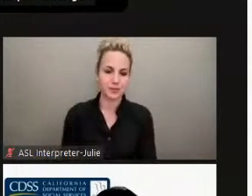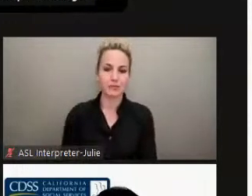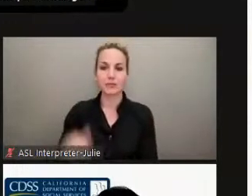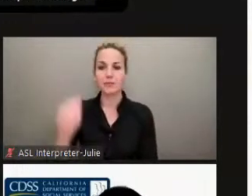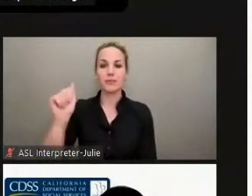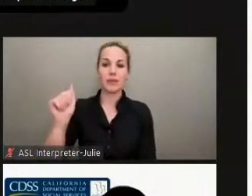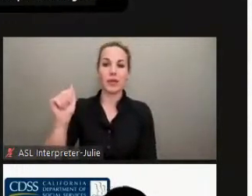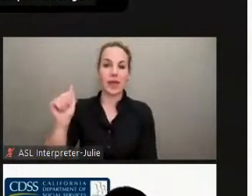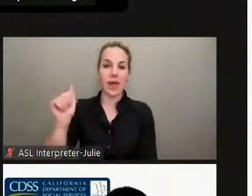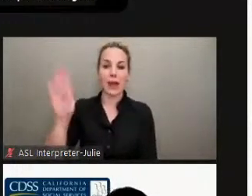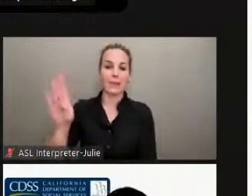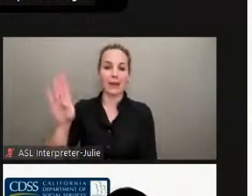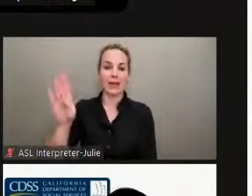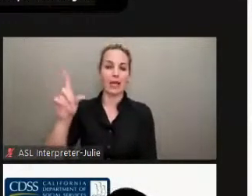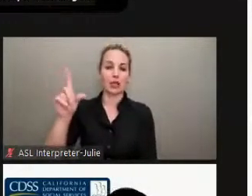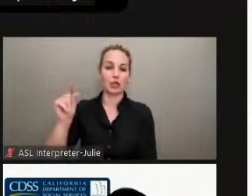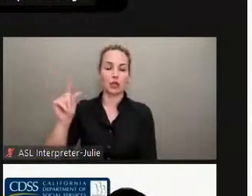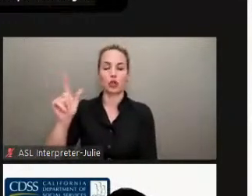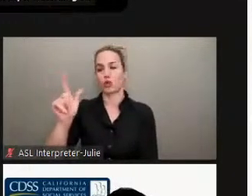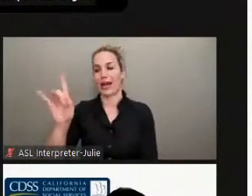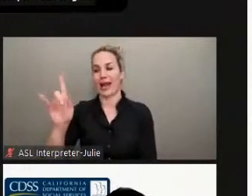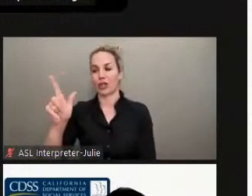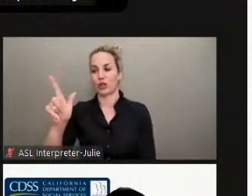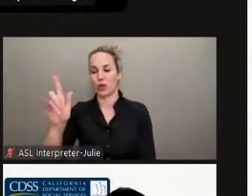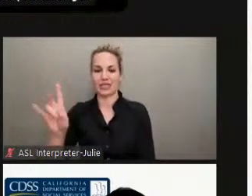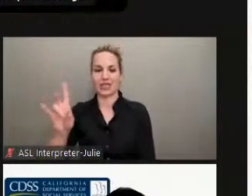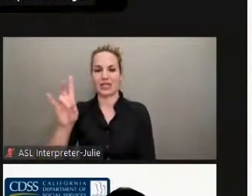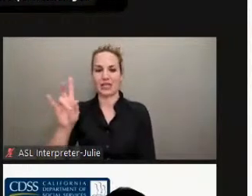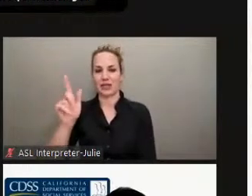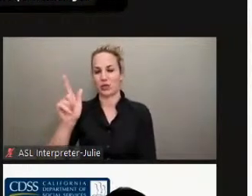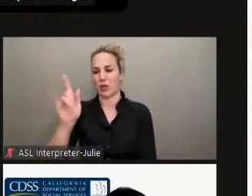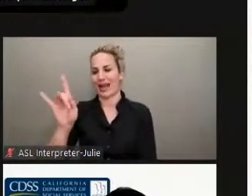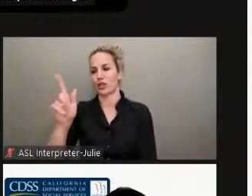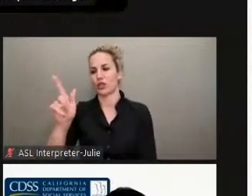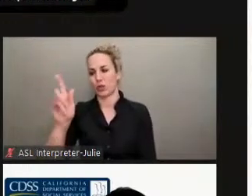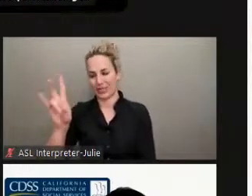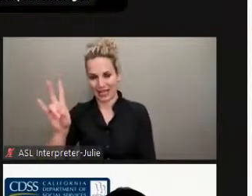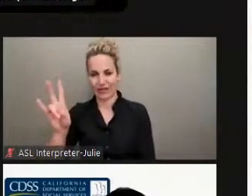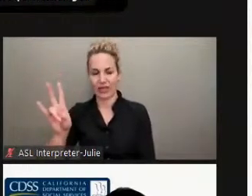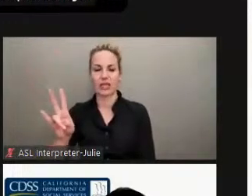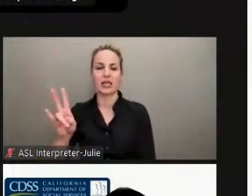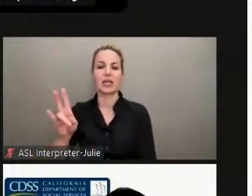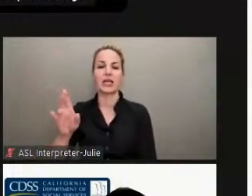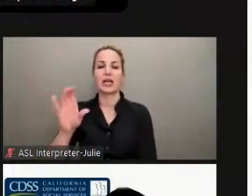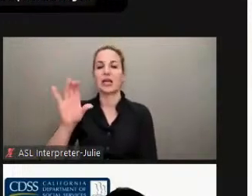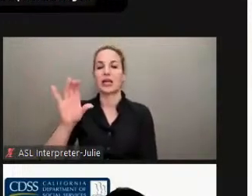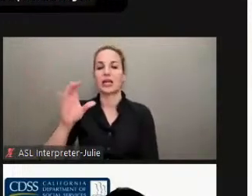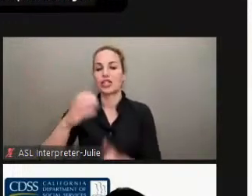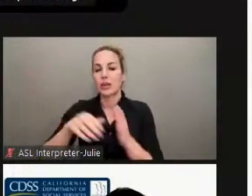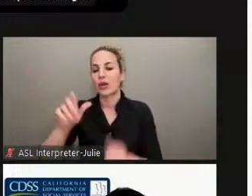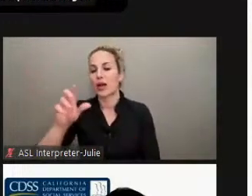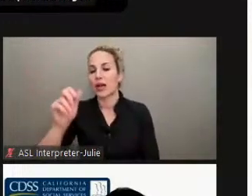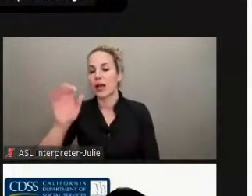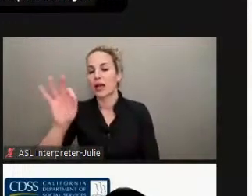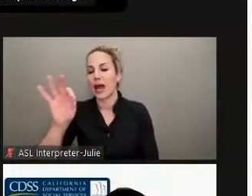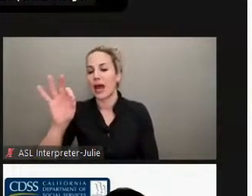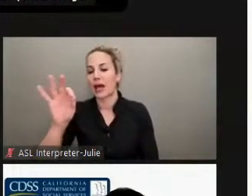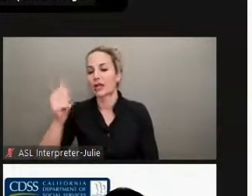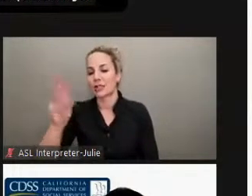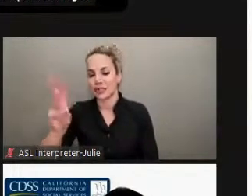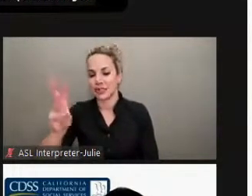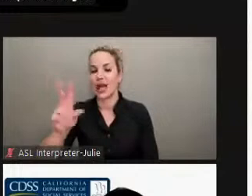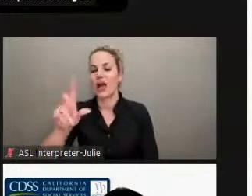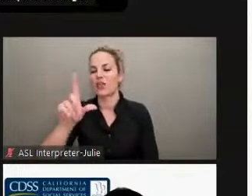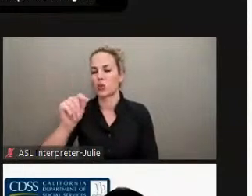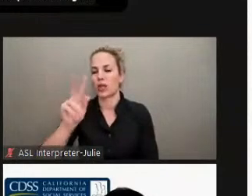AB 2827, Assembly Bill AB 2827, Chapter 916, Statutes of